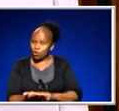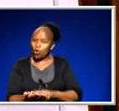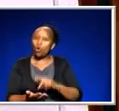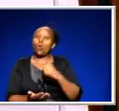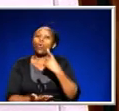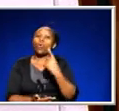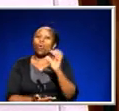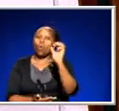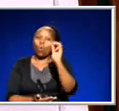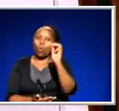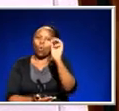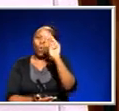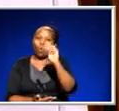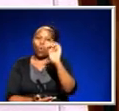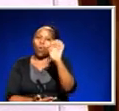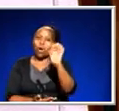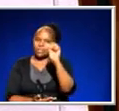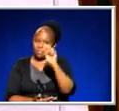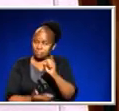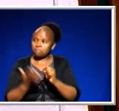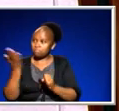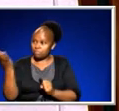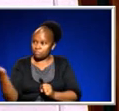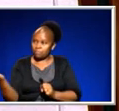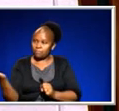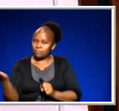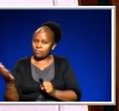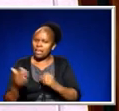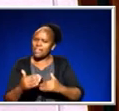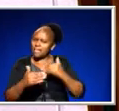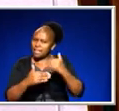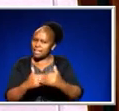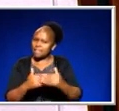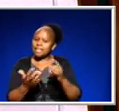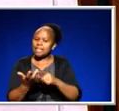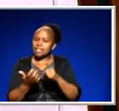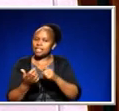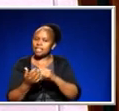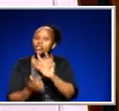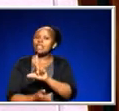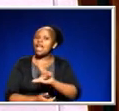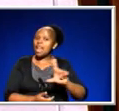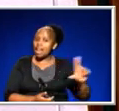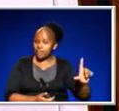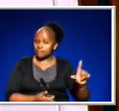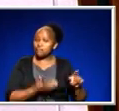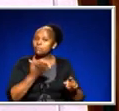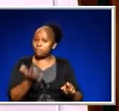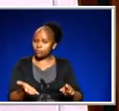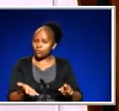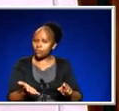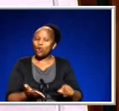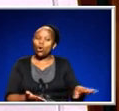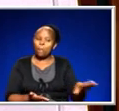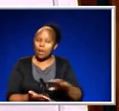1s. Very good. The next digit to the left of that digit is going to be